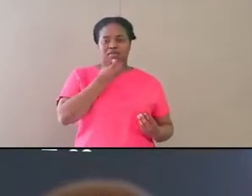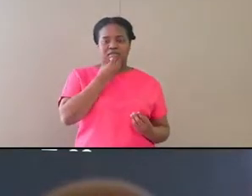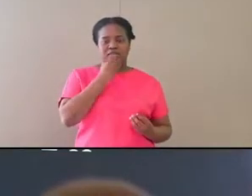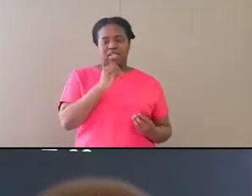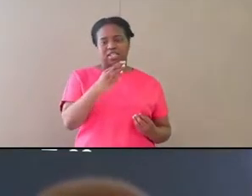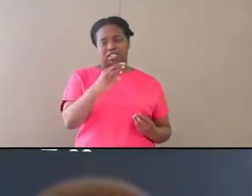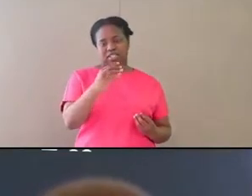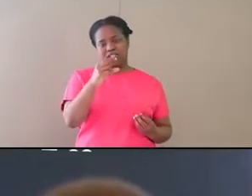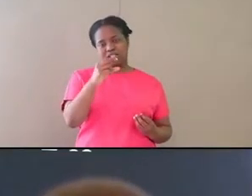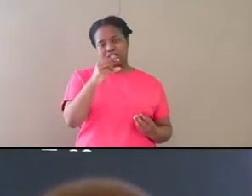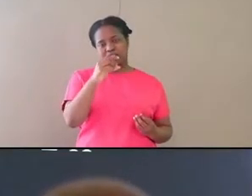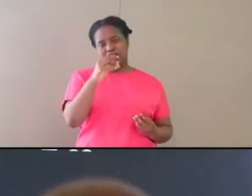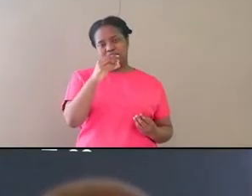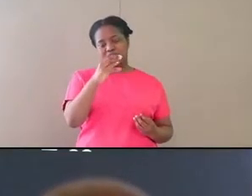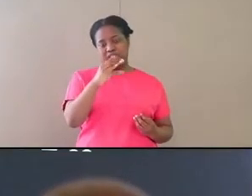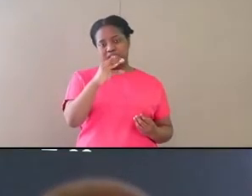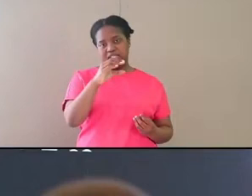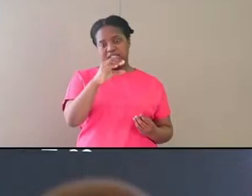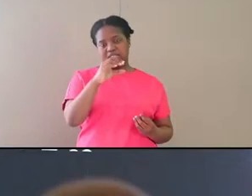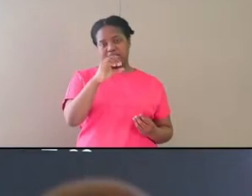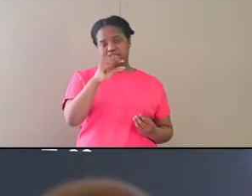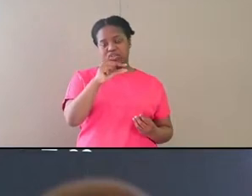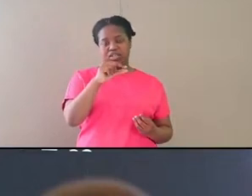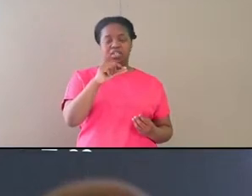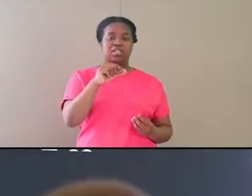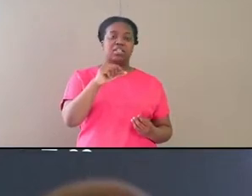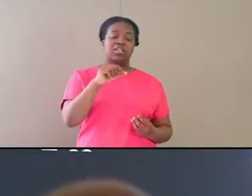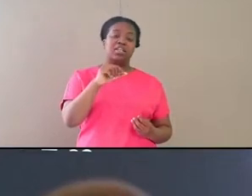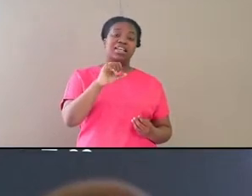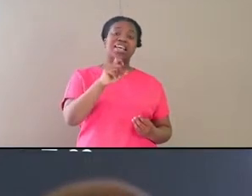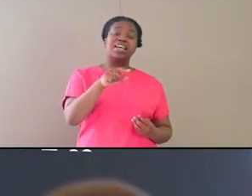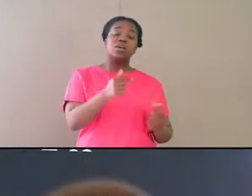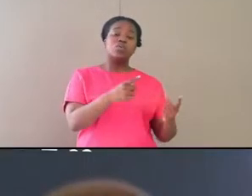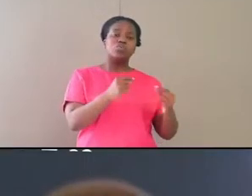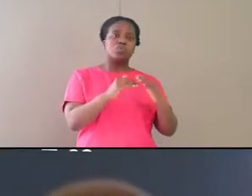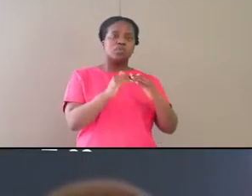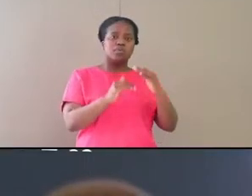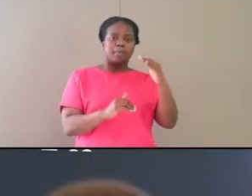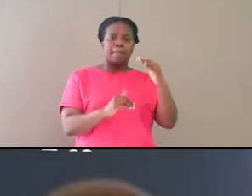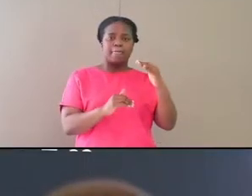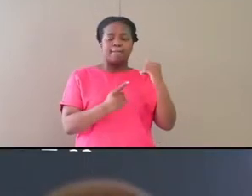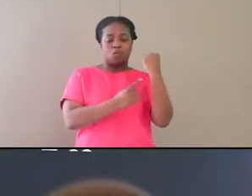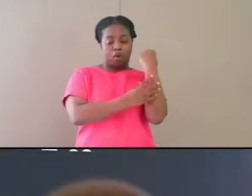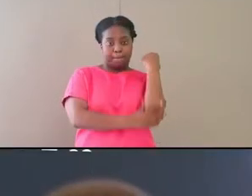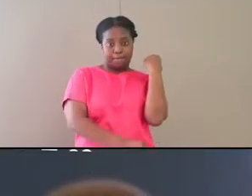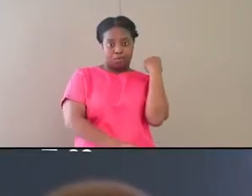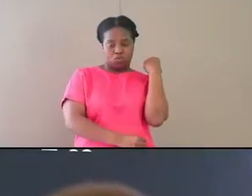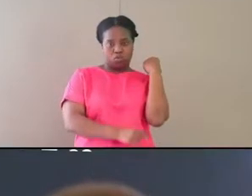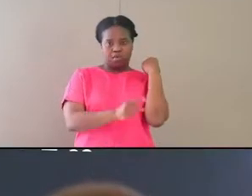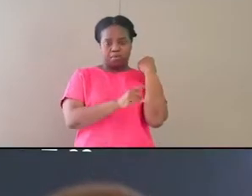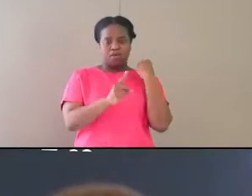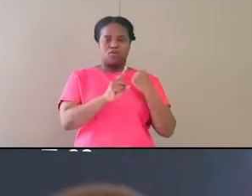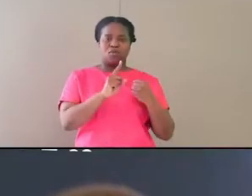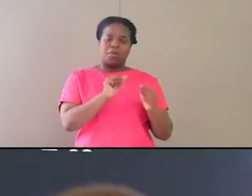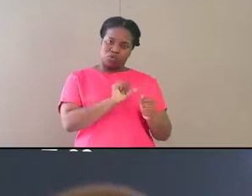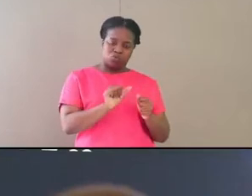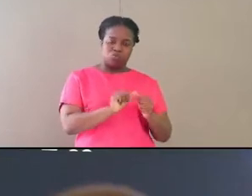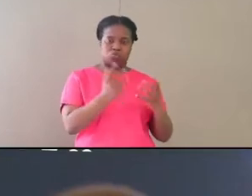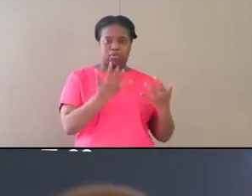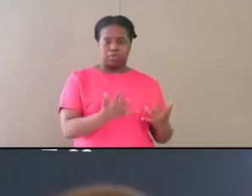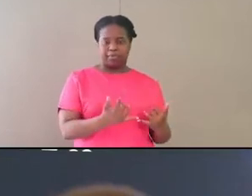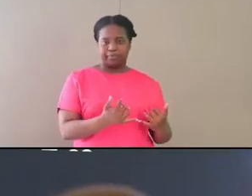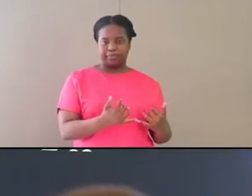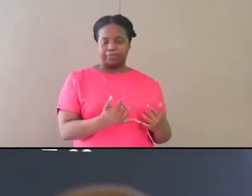So, in the NPC, we are saying that as well, which falls well below the food poverty line. And it's not been sufficient to